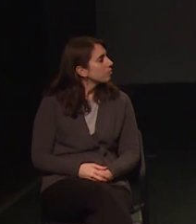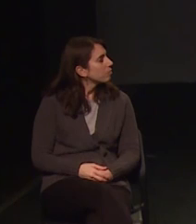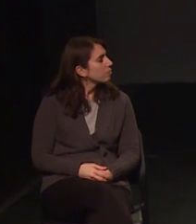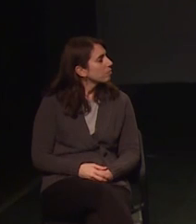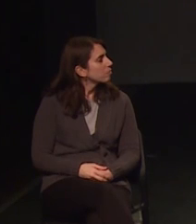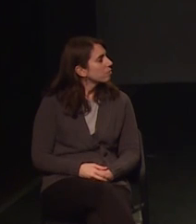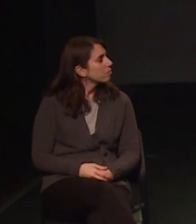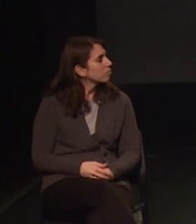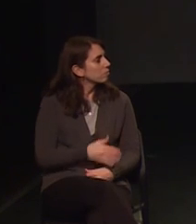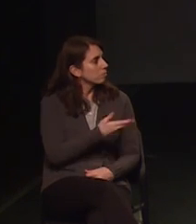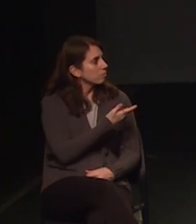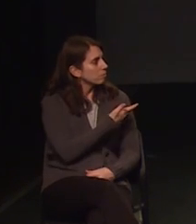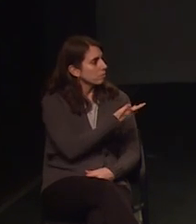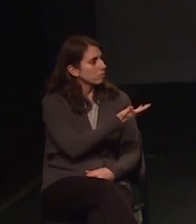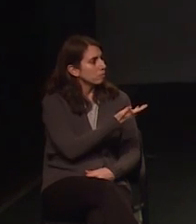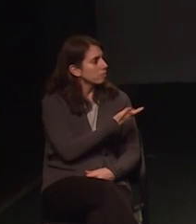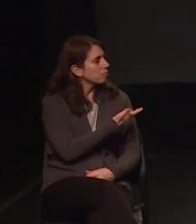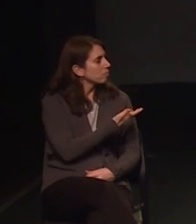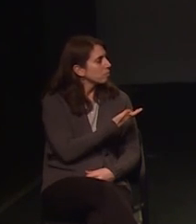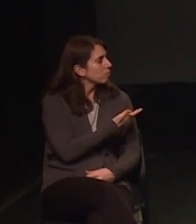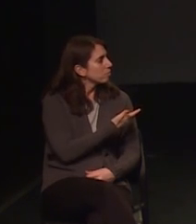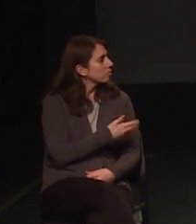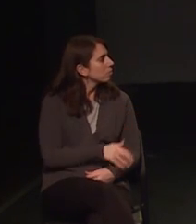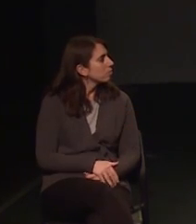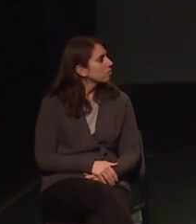Hoonley or Ella, would you like to respond?